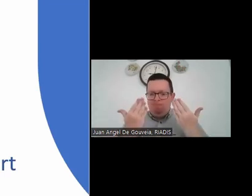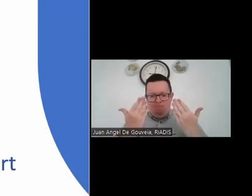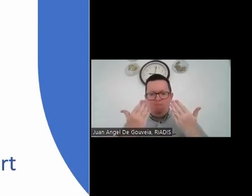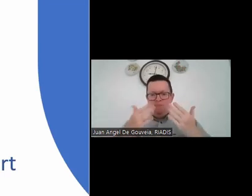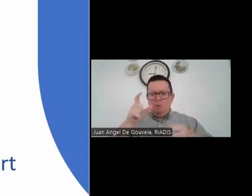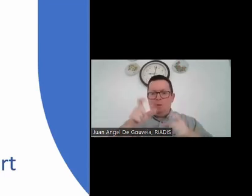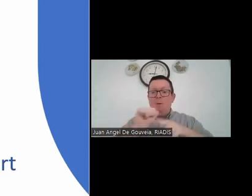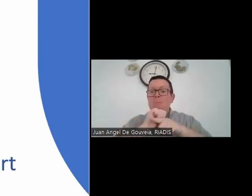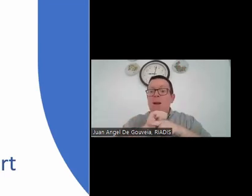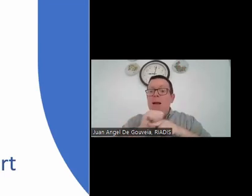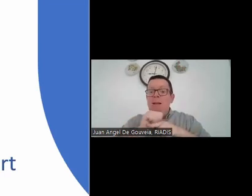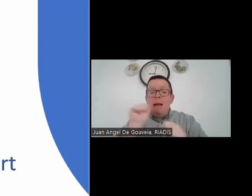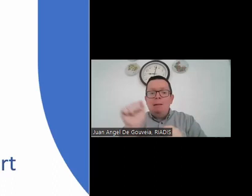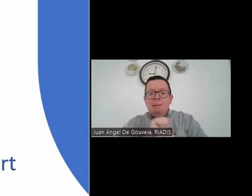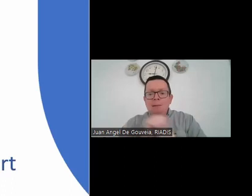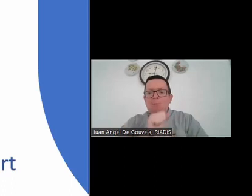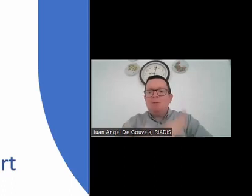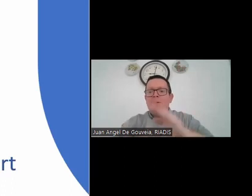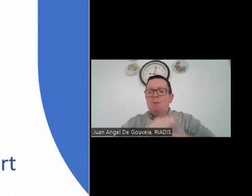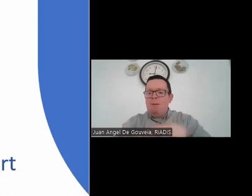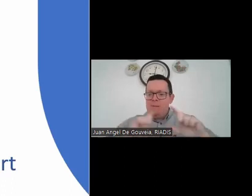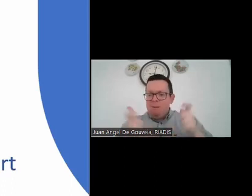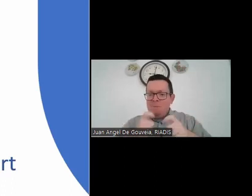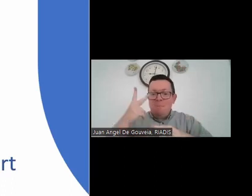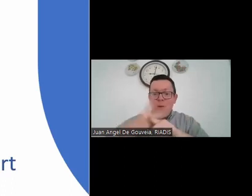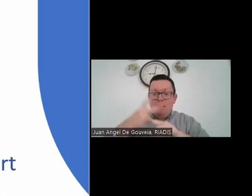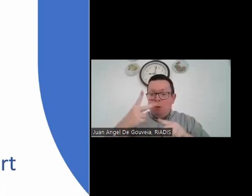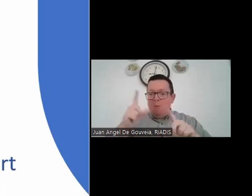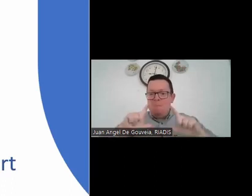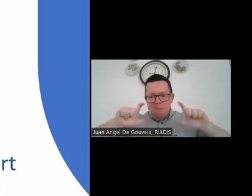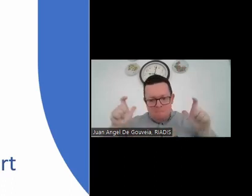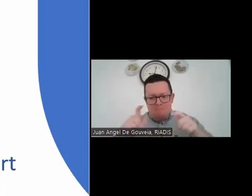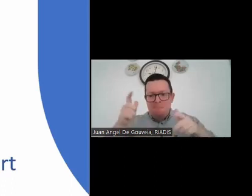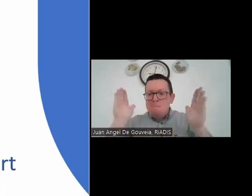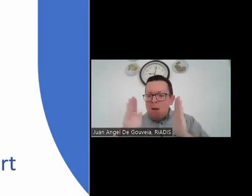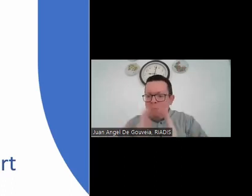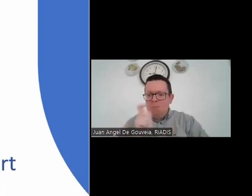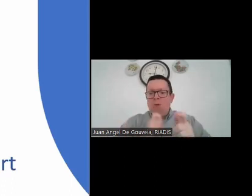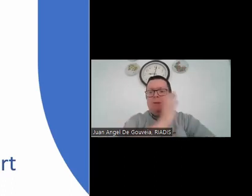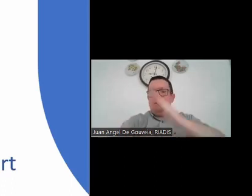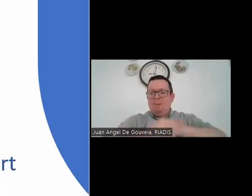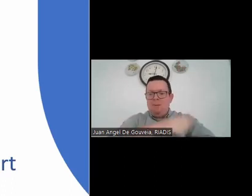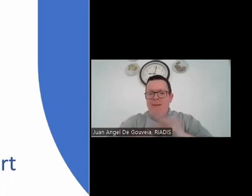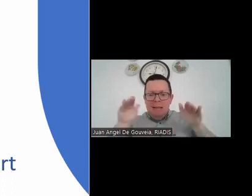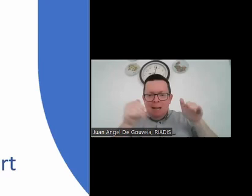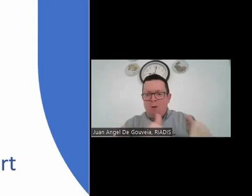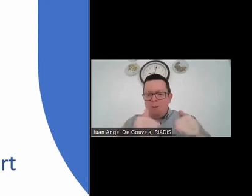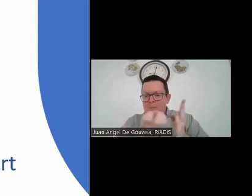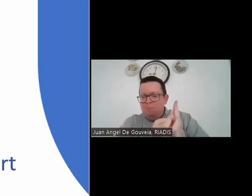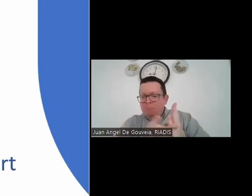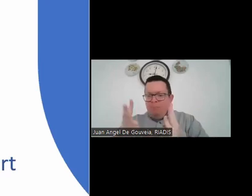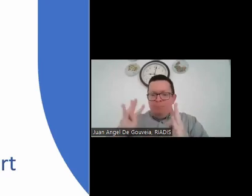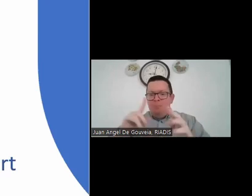a broader preventive approach that considers multiple, multisectoral, inclusive,